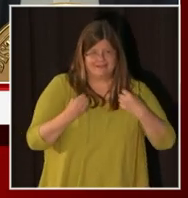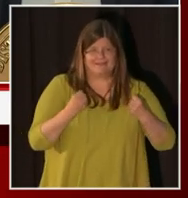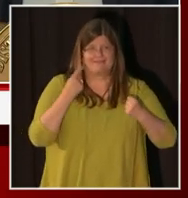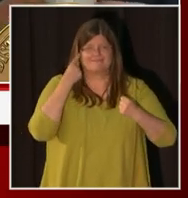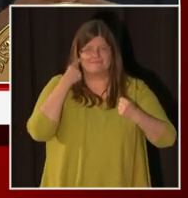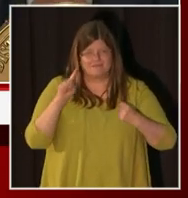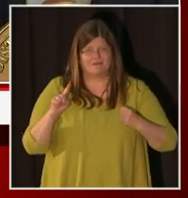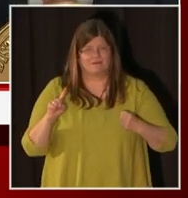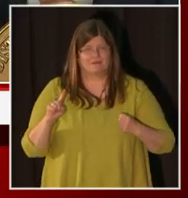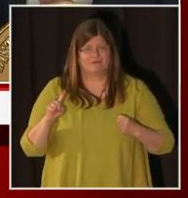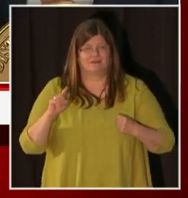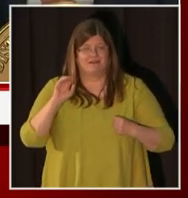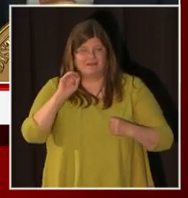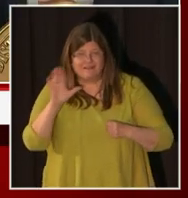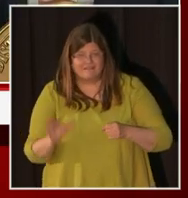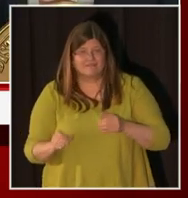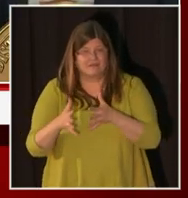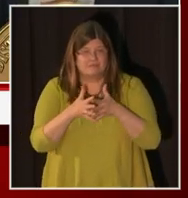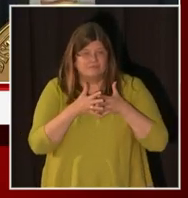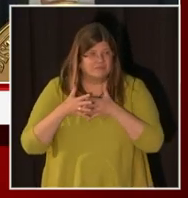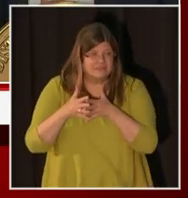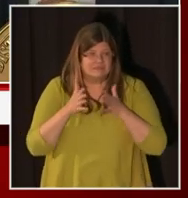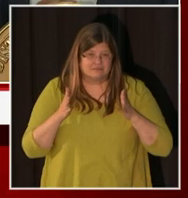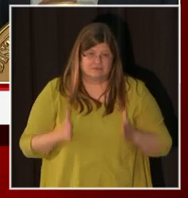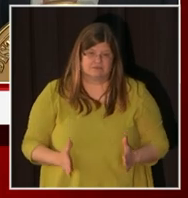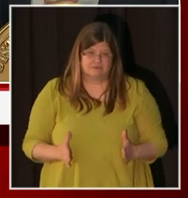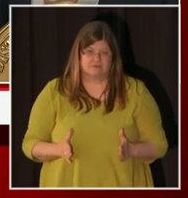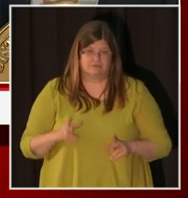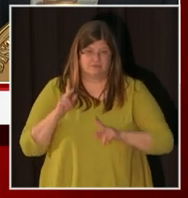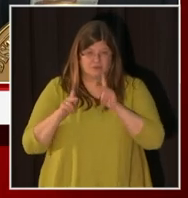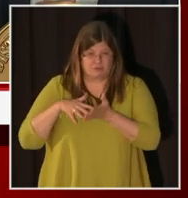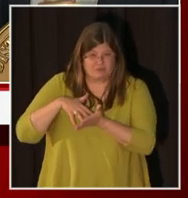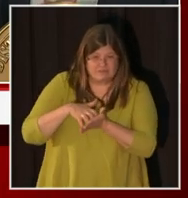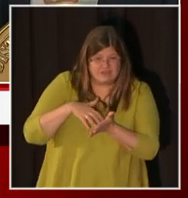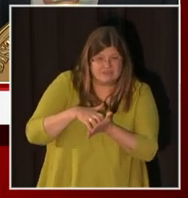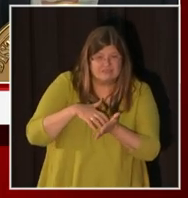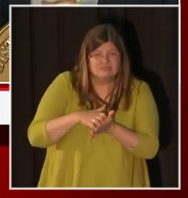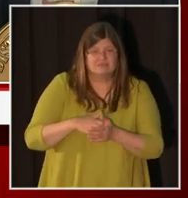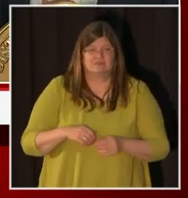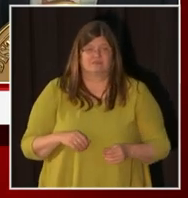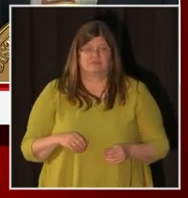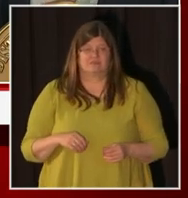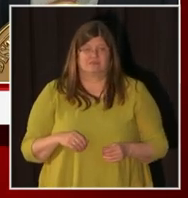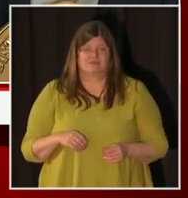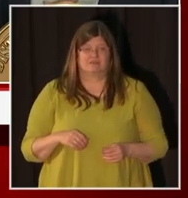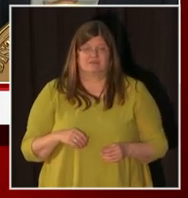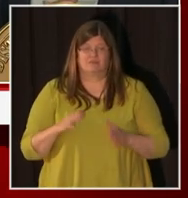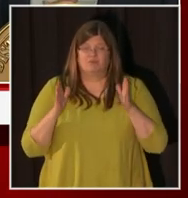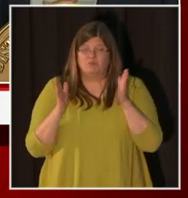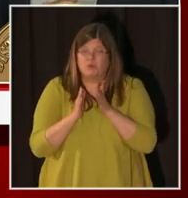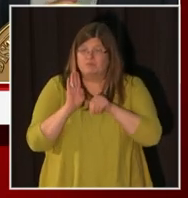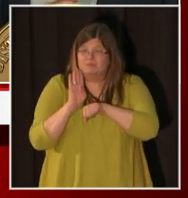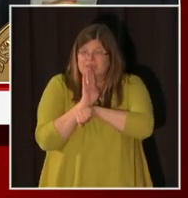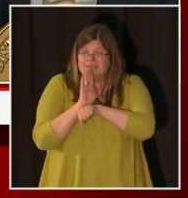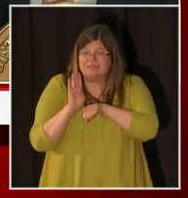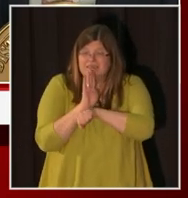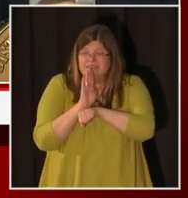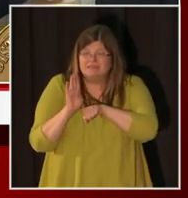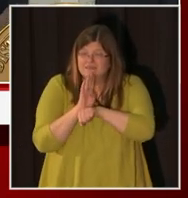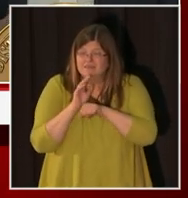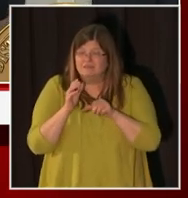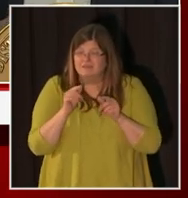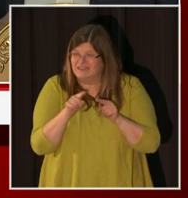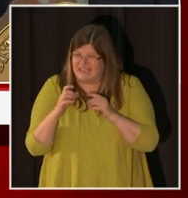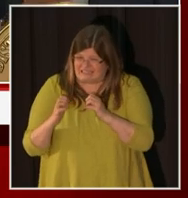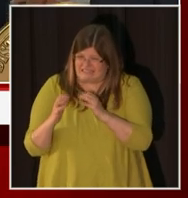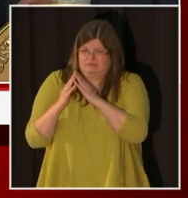vulnerable populations. It means helping our small business owners get back on their feet. It also means how we